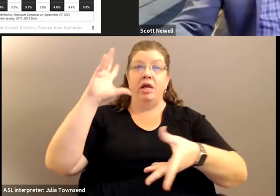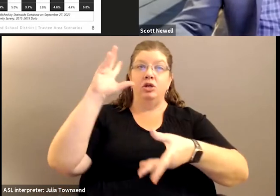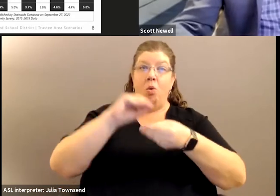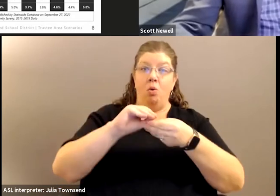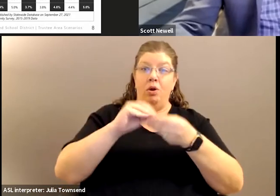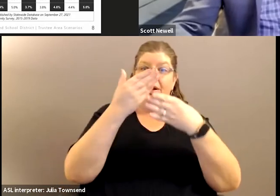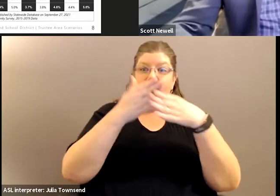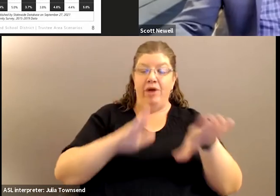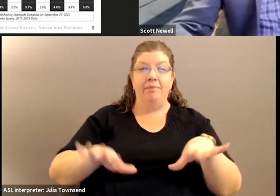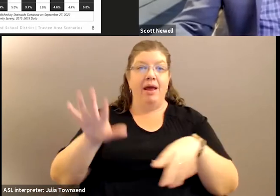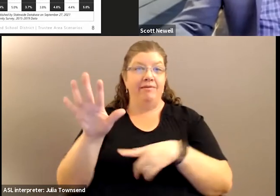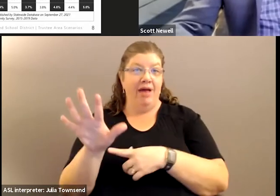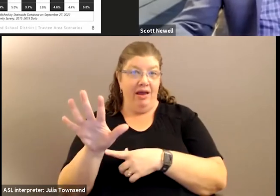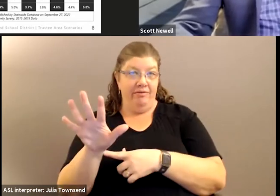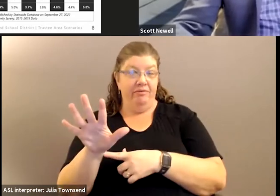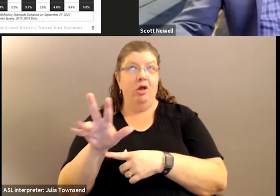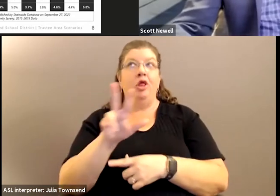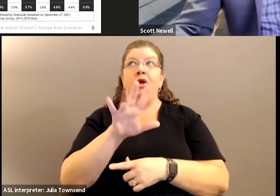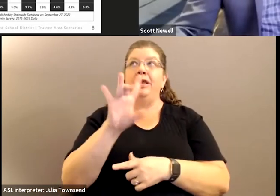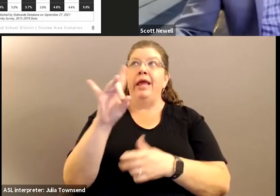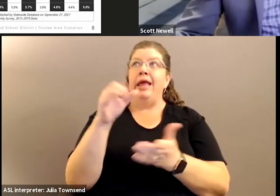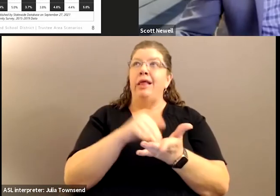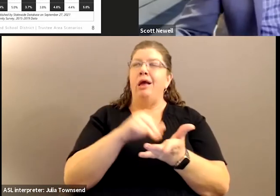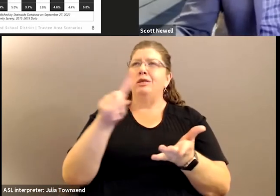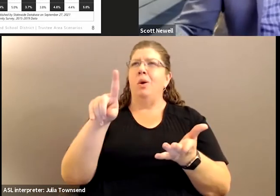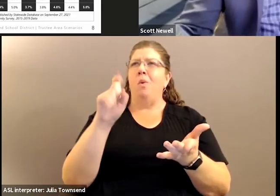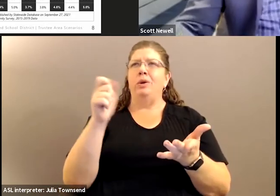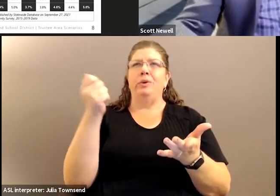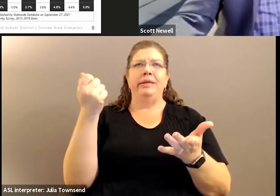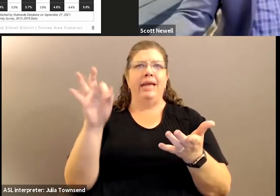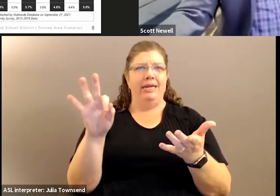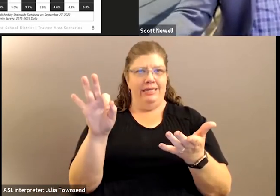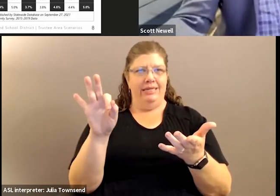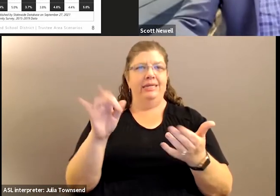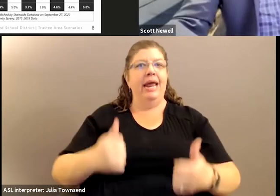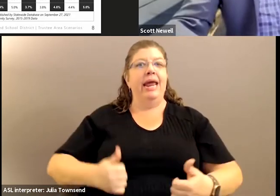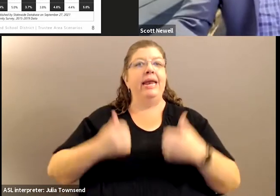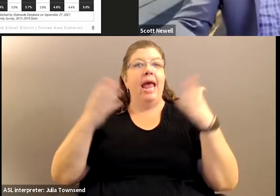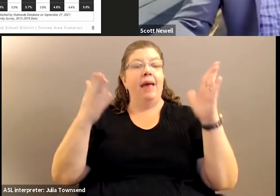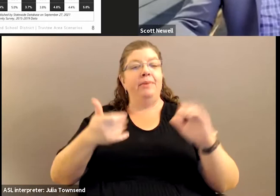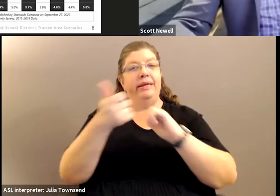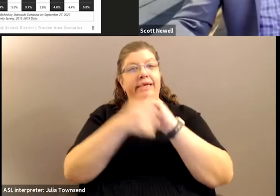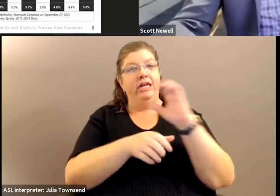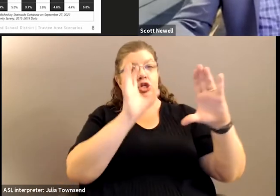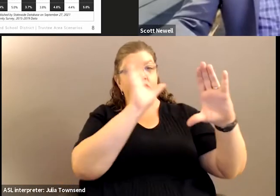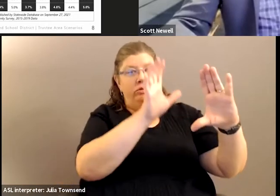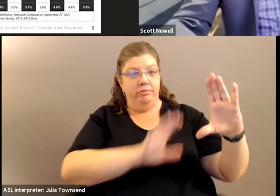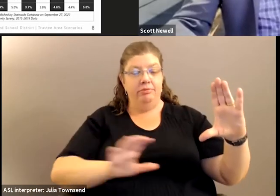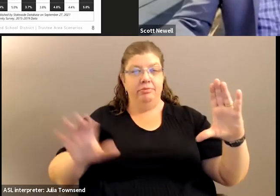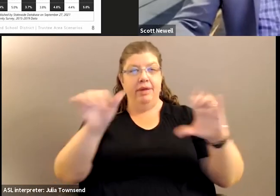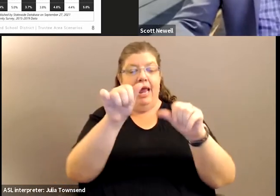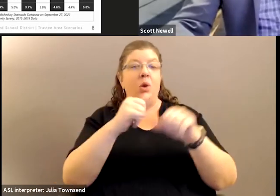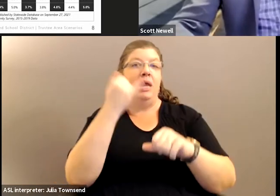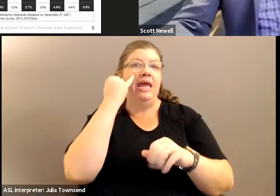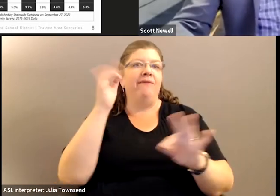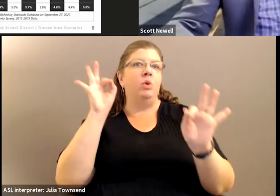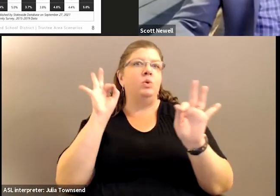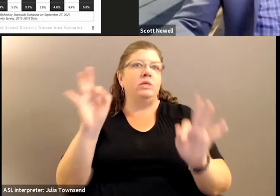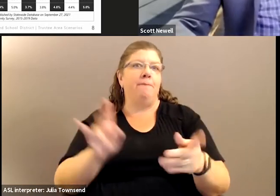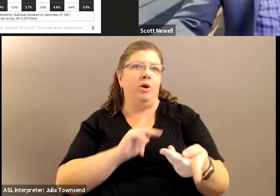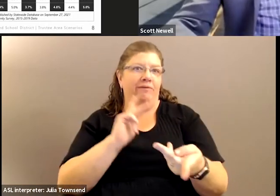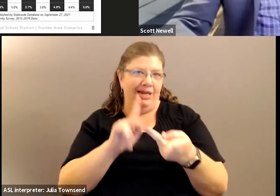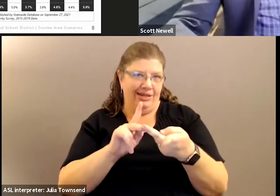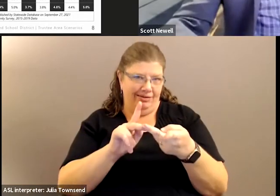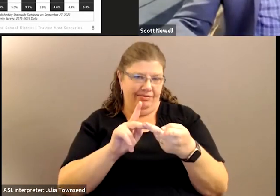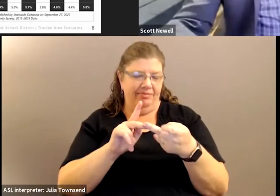divide that by five you get 38 119 inhabitants per area in a perfect scenario okay